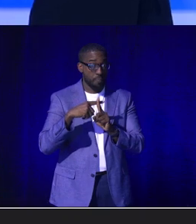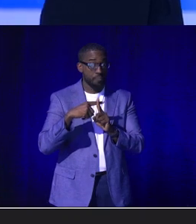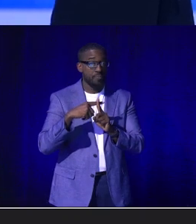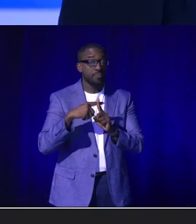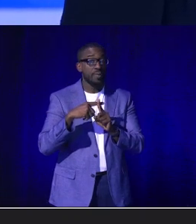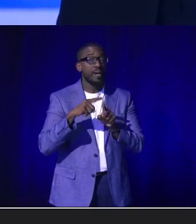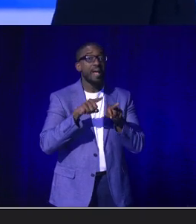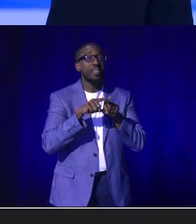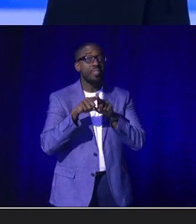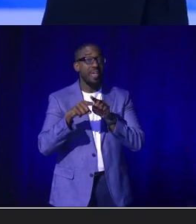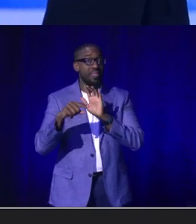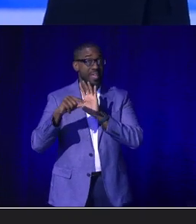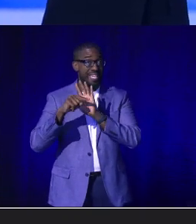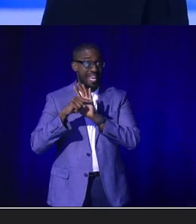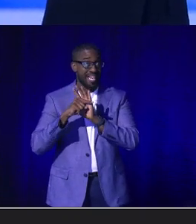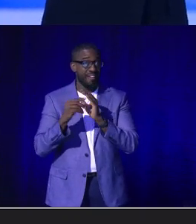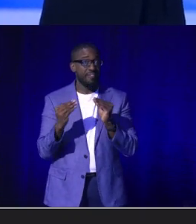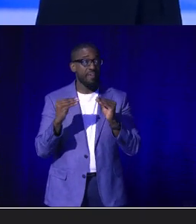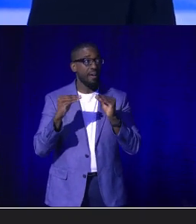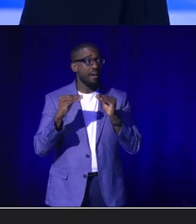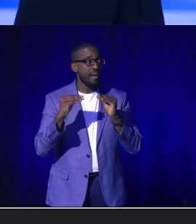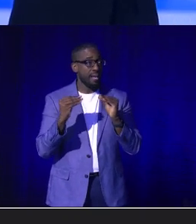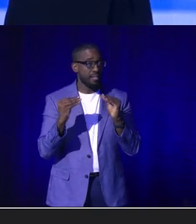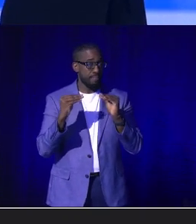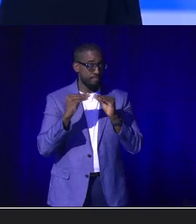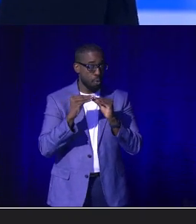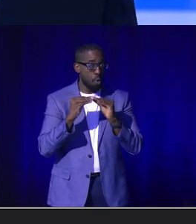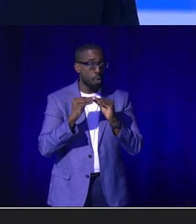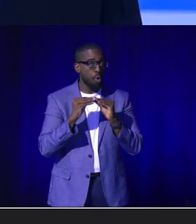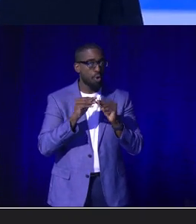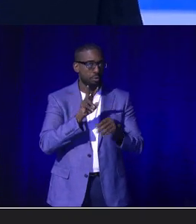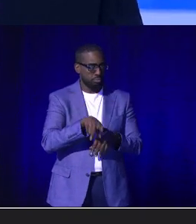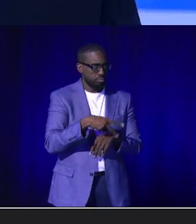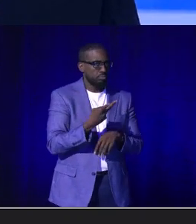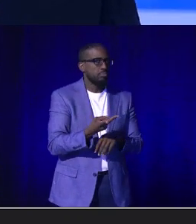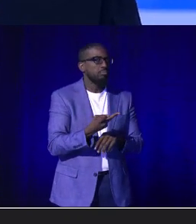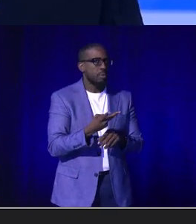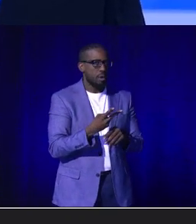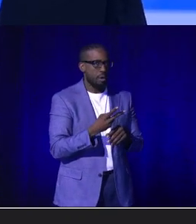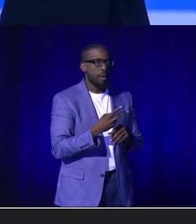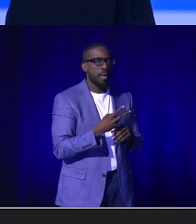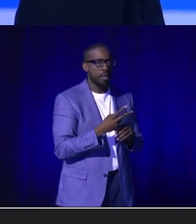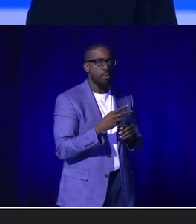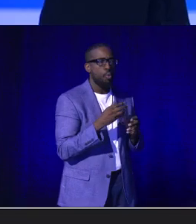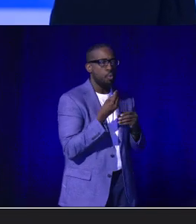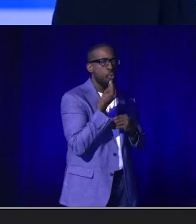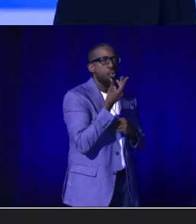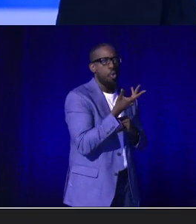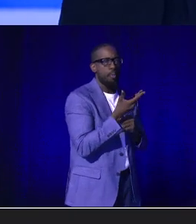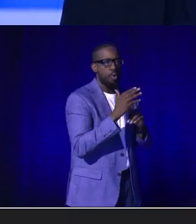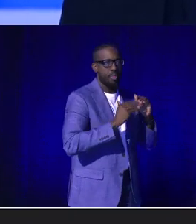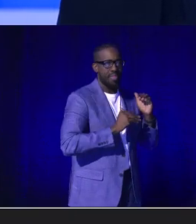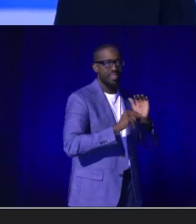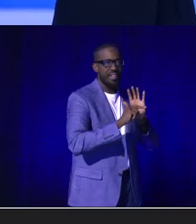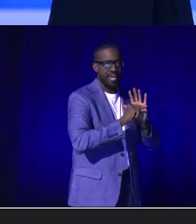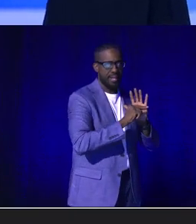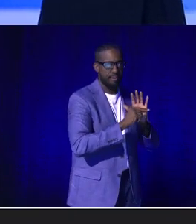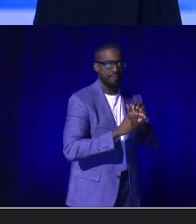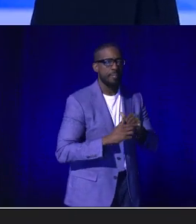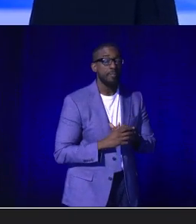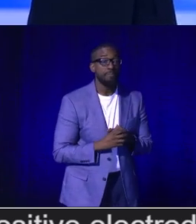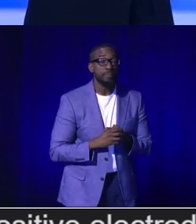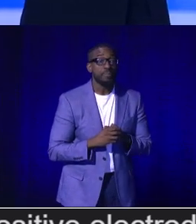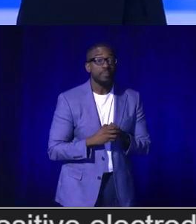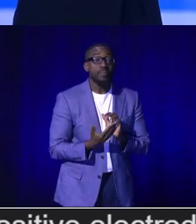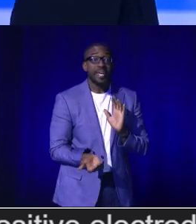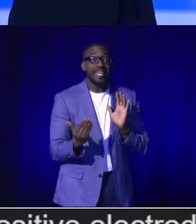negative electrode is warmer than the positive, and the opposite, the positive electrode is warmer than the negative. And again,